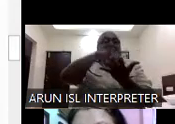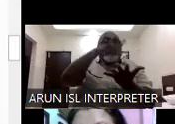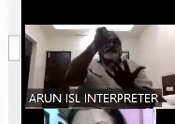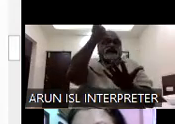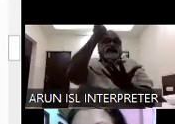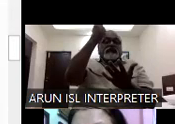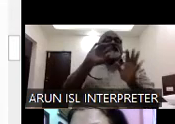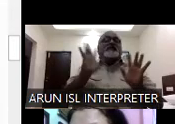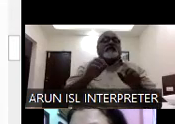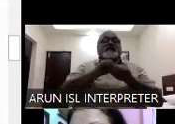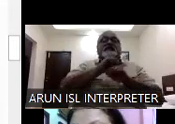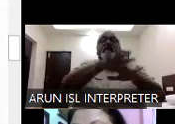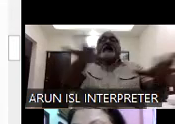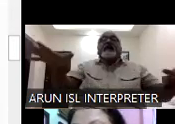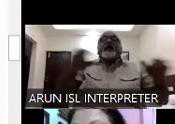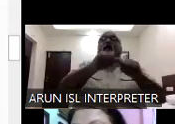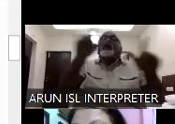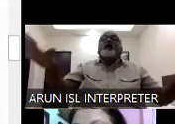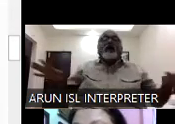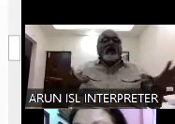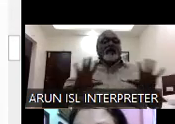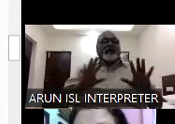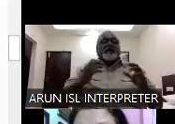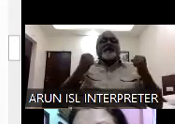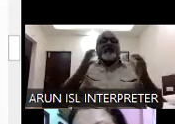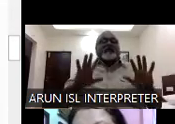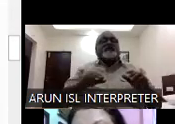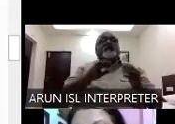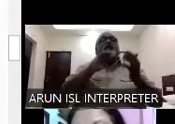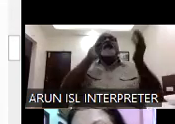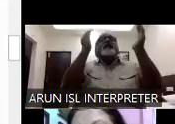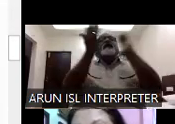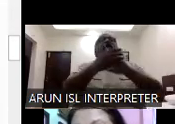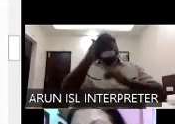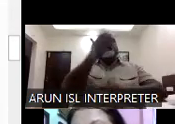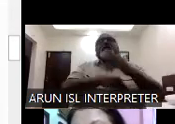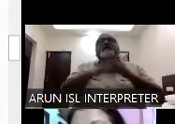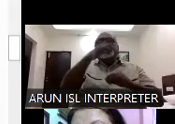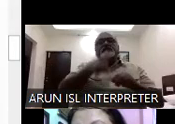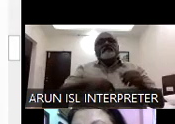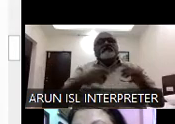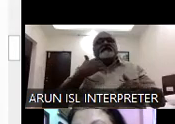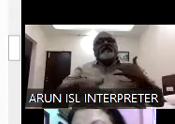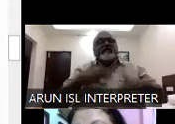they have faced struggles in their lives, and all these struggles actually were